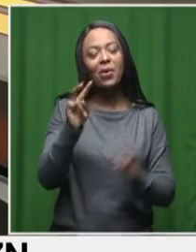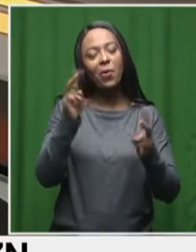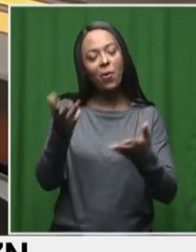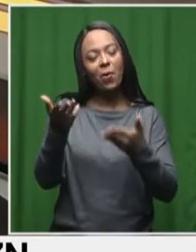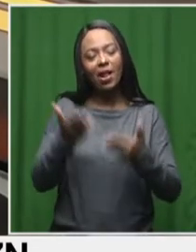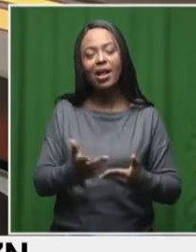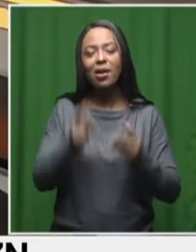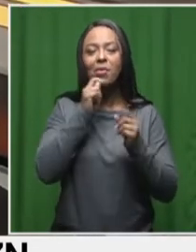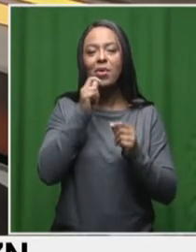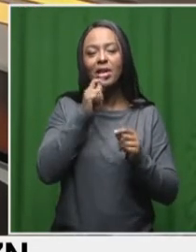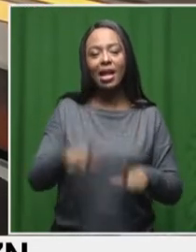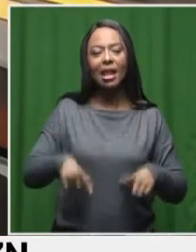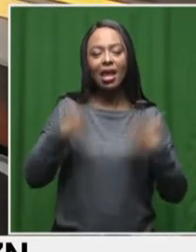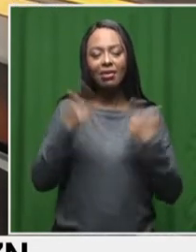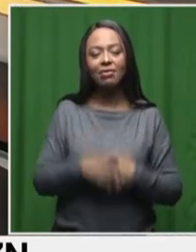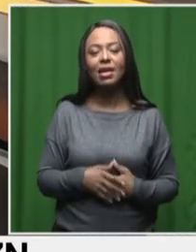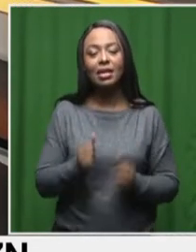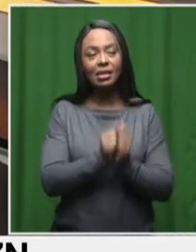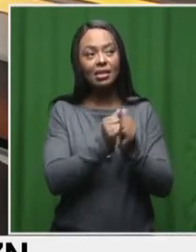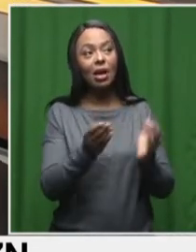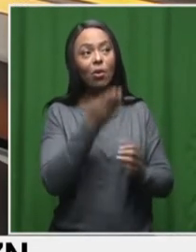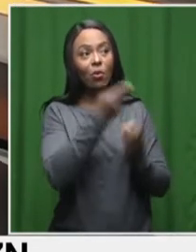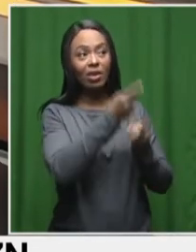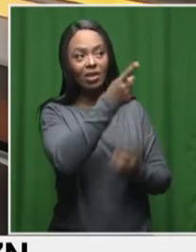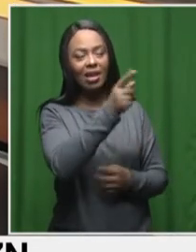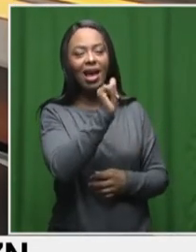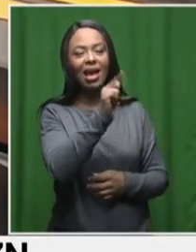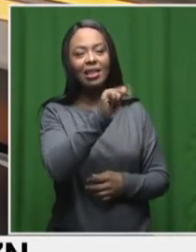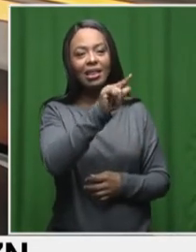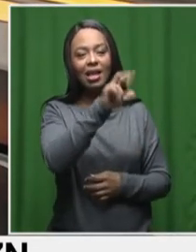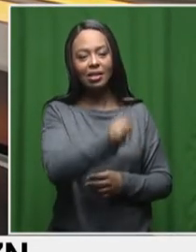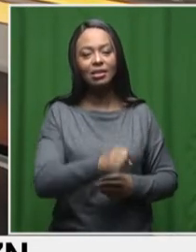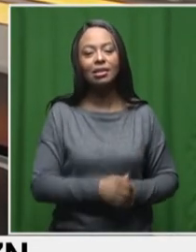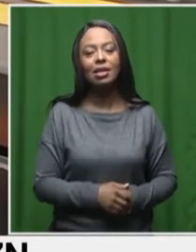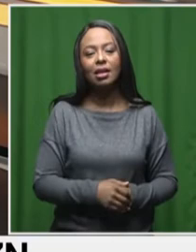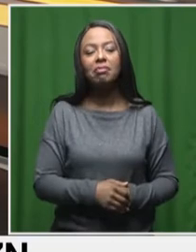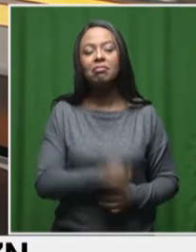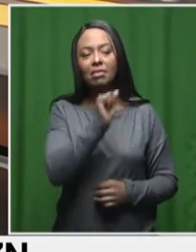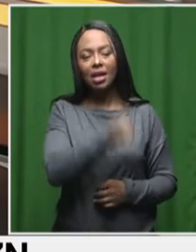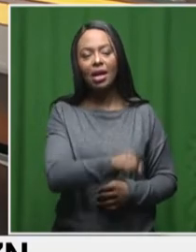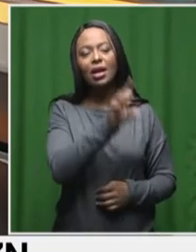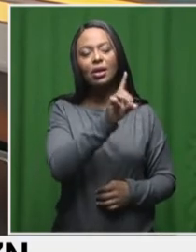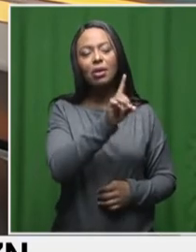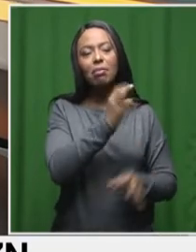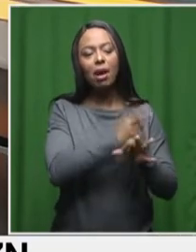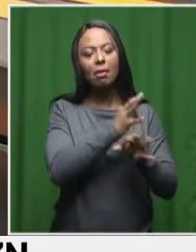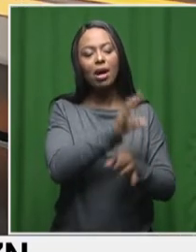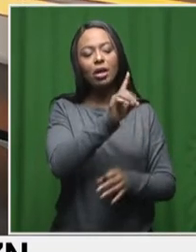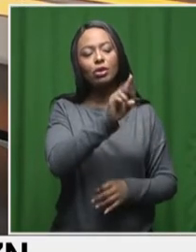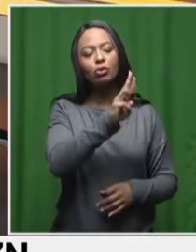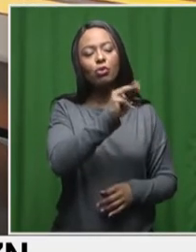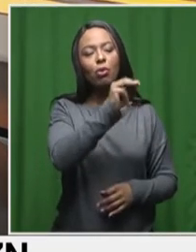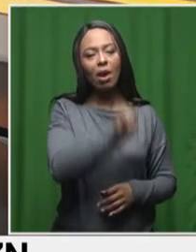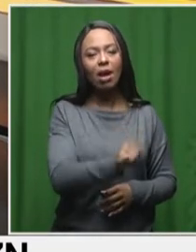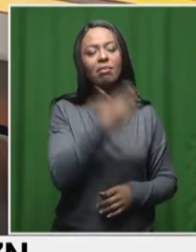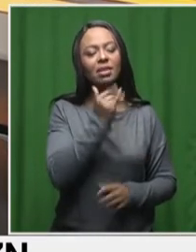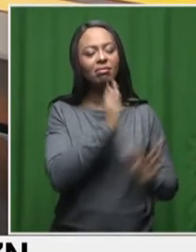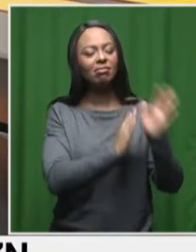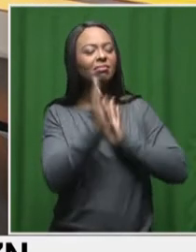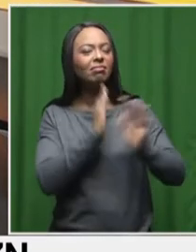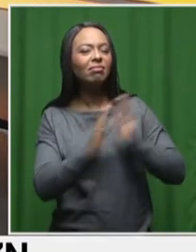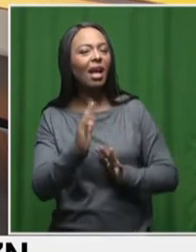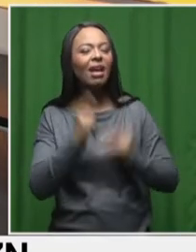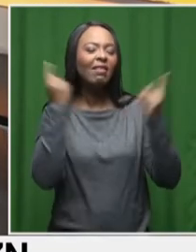start with Atlas in KZN. Babu Duma, very good morning to you. I mean, tell us a little bit about this festival. What